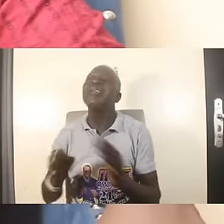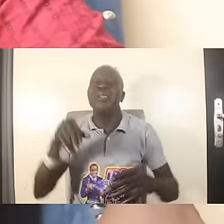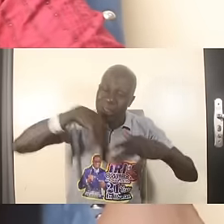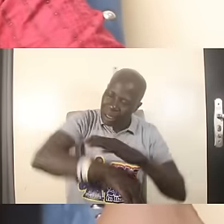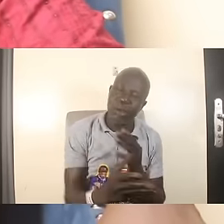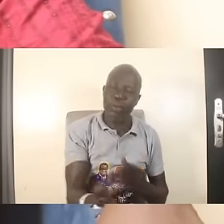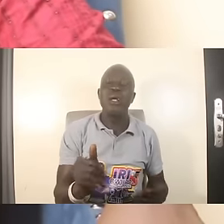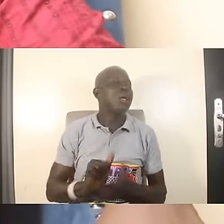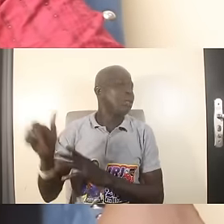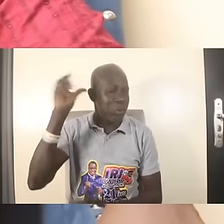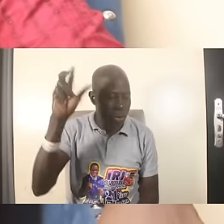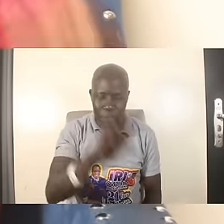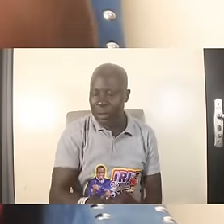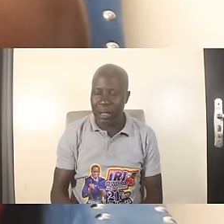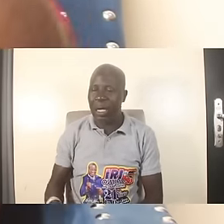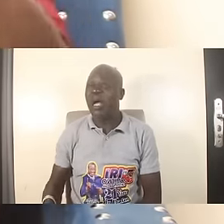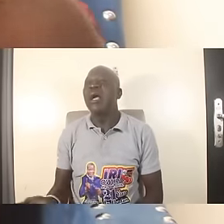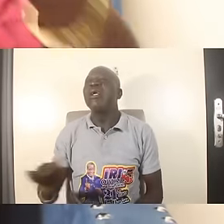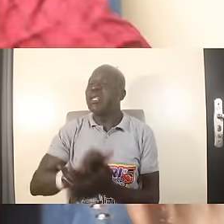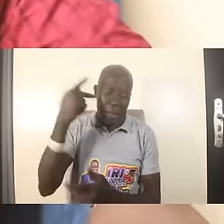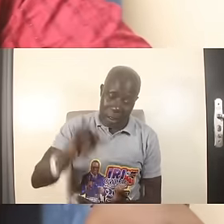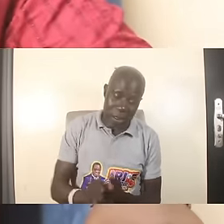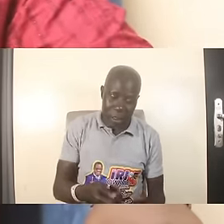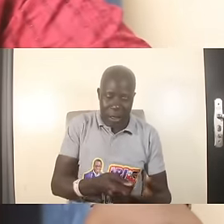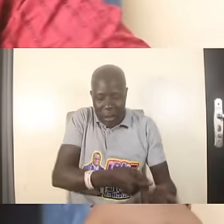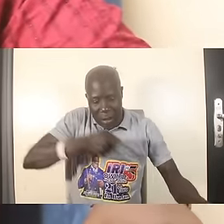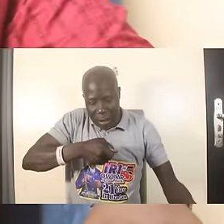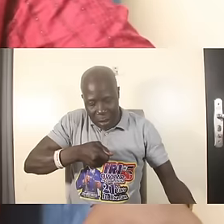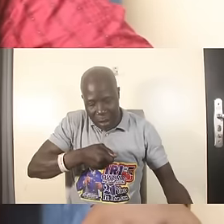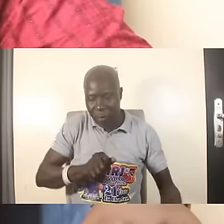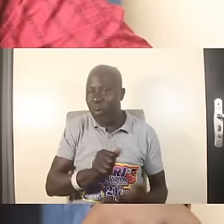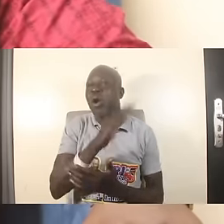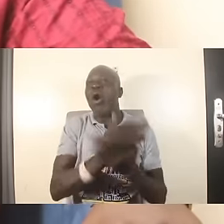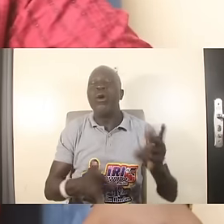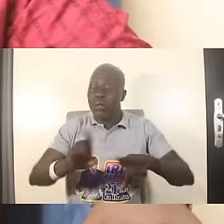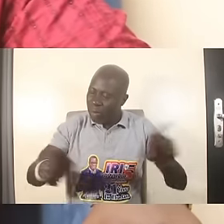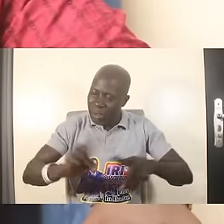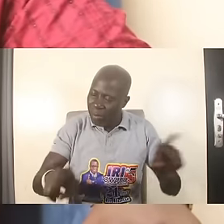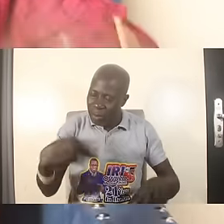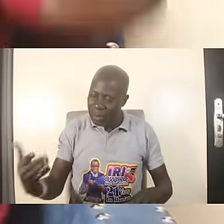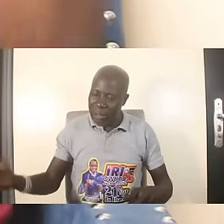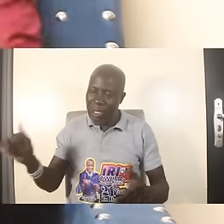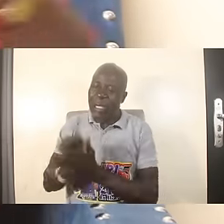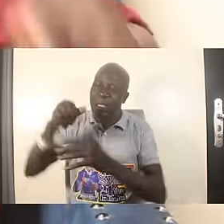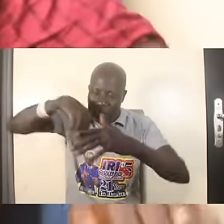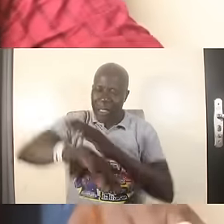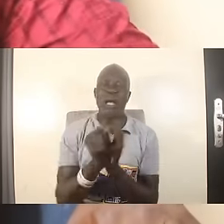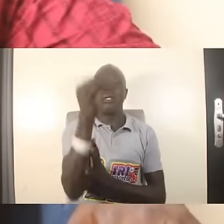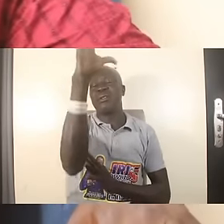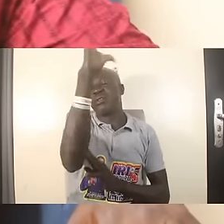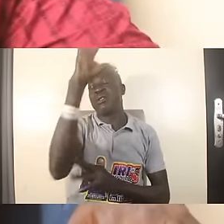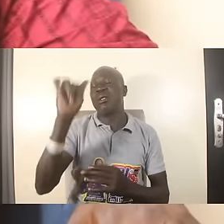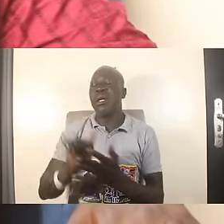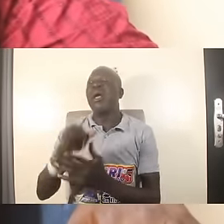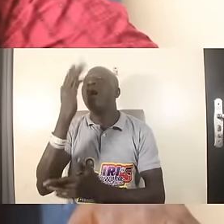things we cannot mention. Listen, sir. They saw a knife inside it. Different things. Inside the